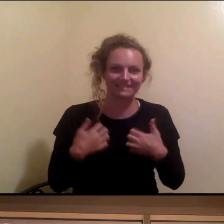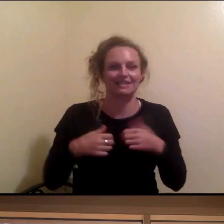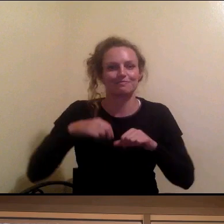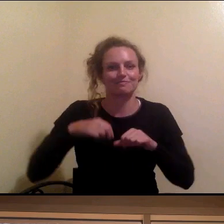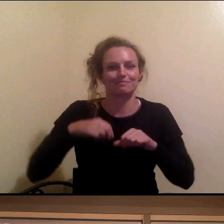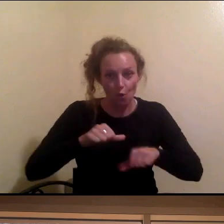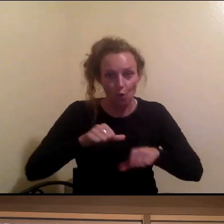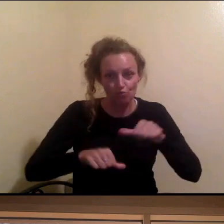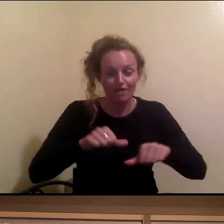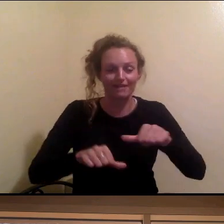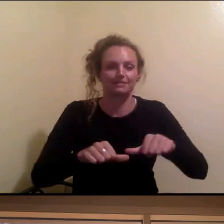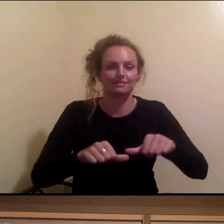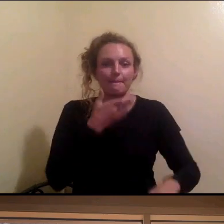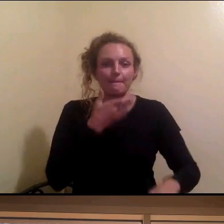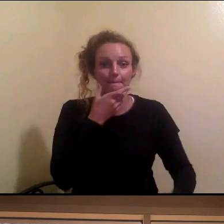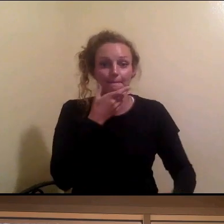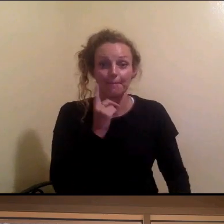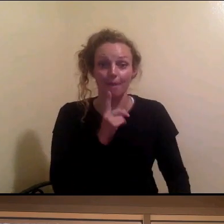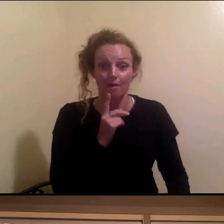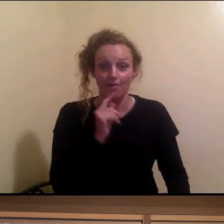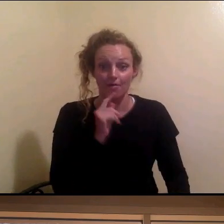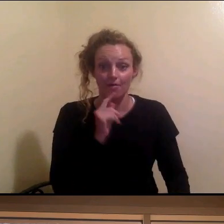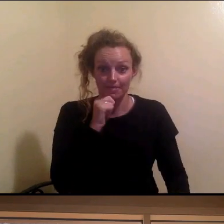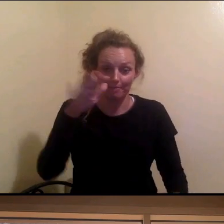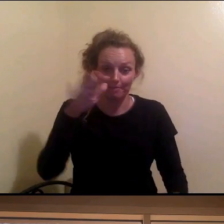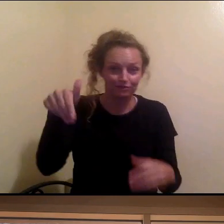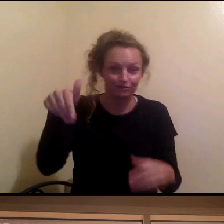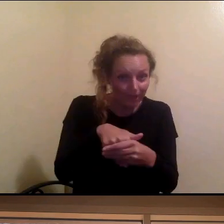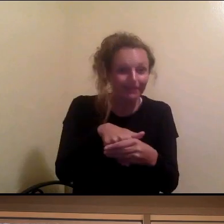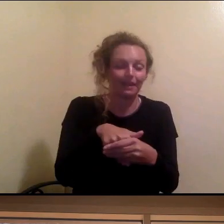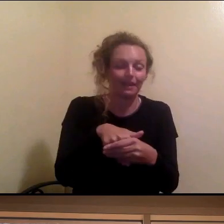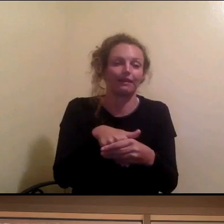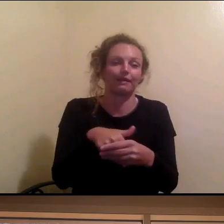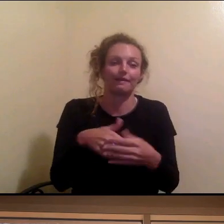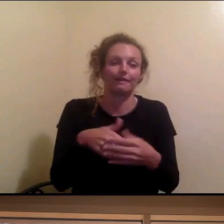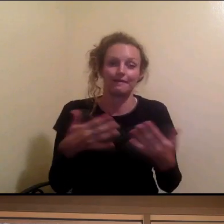joining us, the organizations that are joining us, and you name it. And